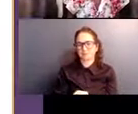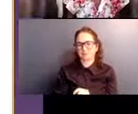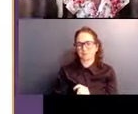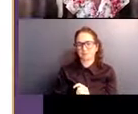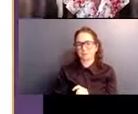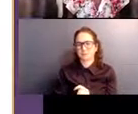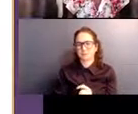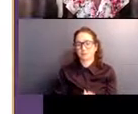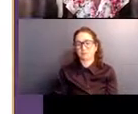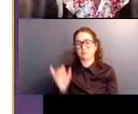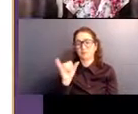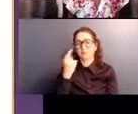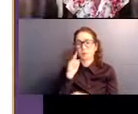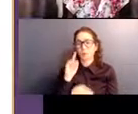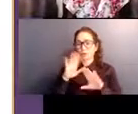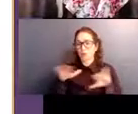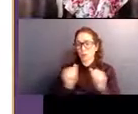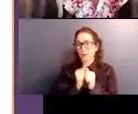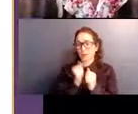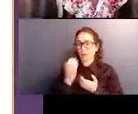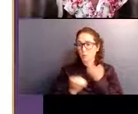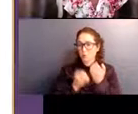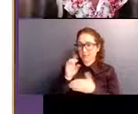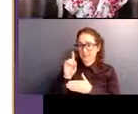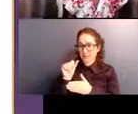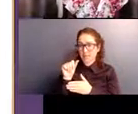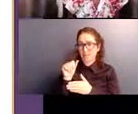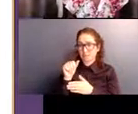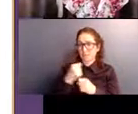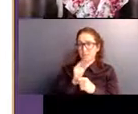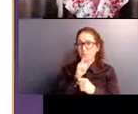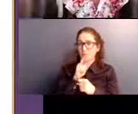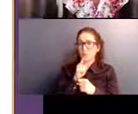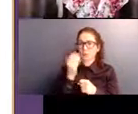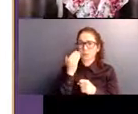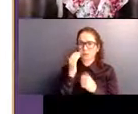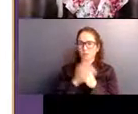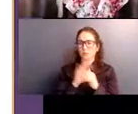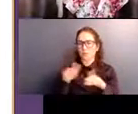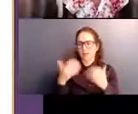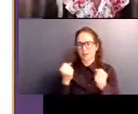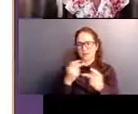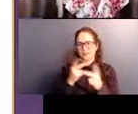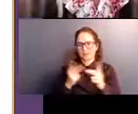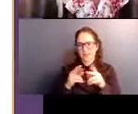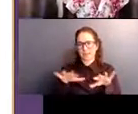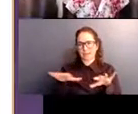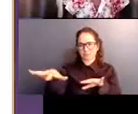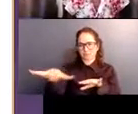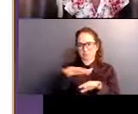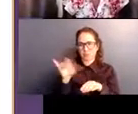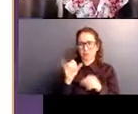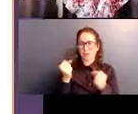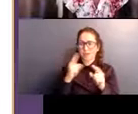And in the case of children with emotional disabilities, be sure you provide lots of space and a lot